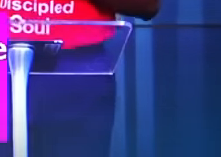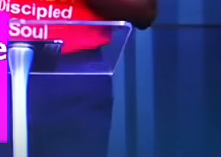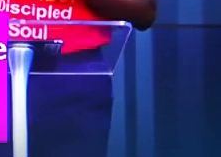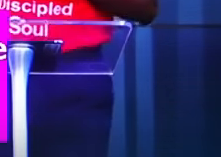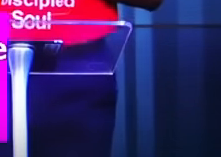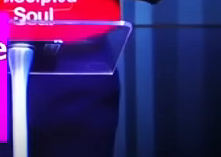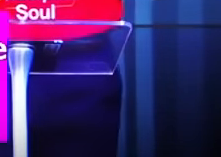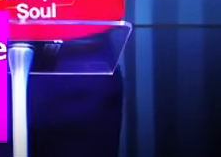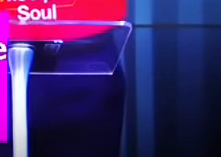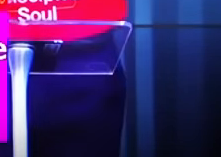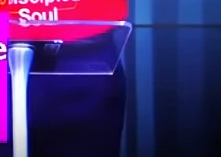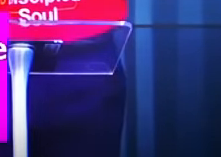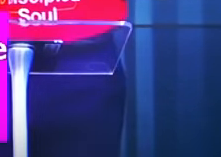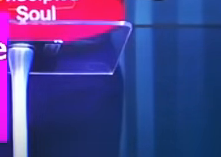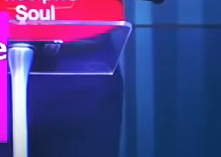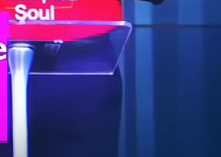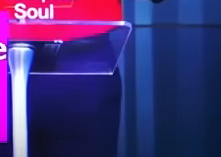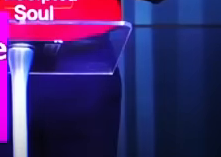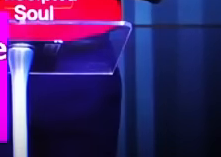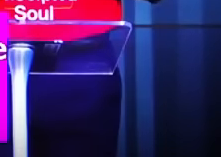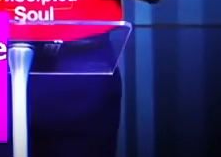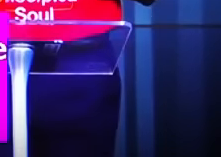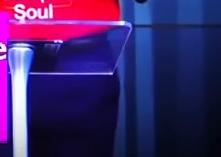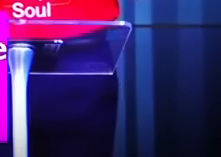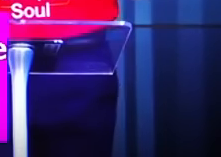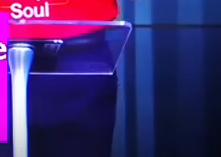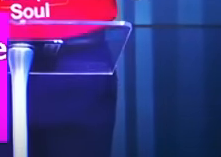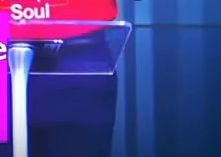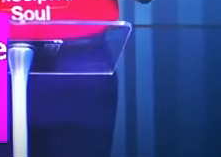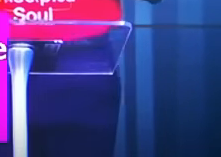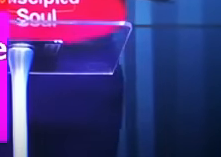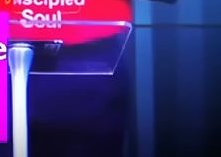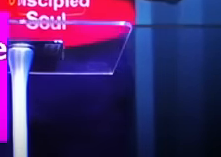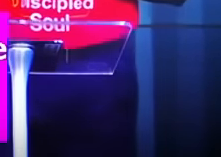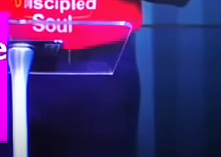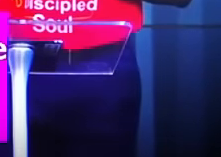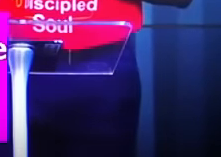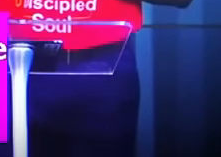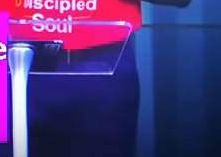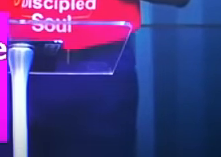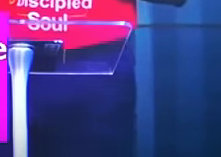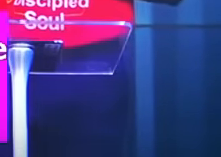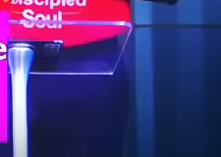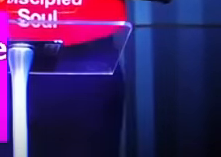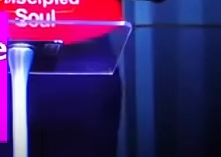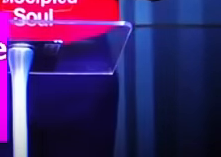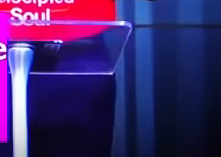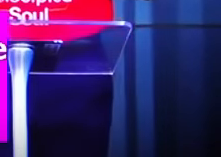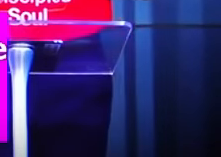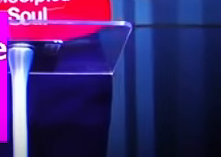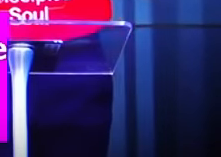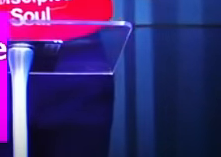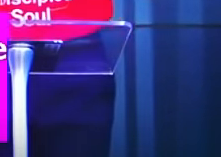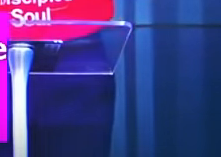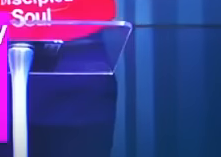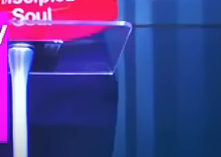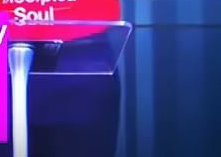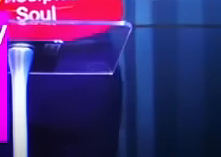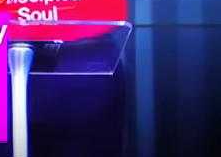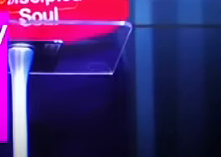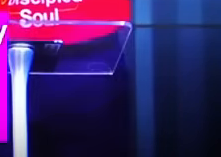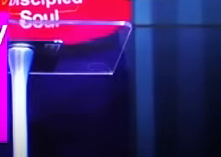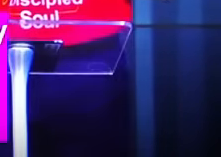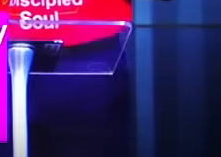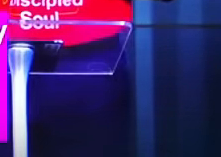Na kachire Pharaoh say, said the Ewurade sie nie, ma bakan ene Israel. "And I told you, let my son